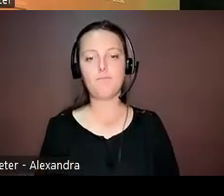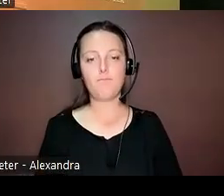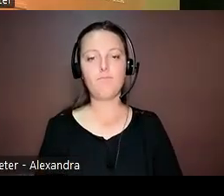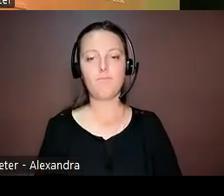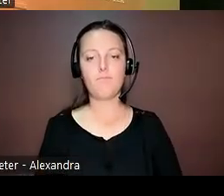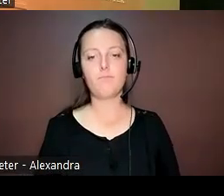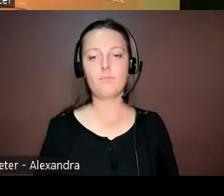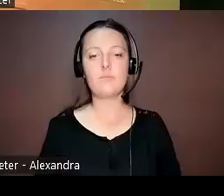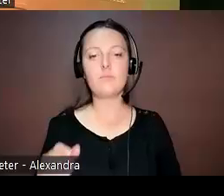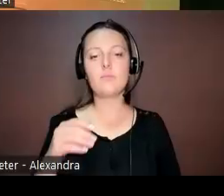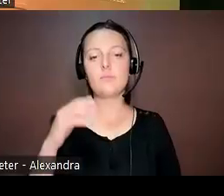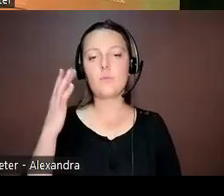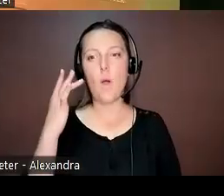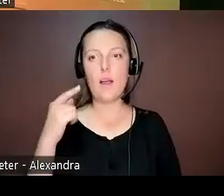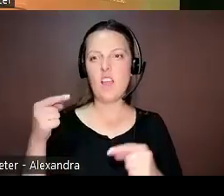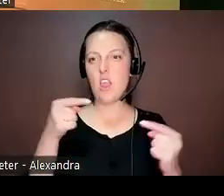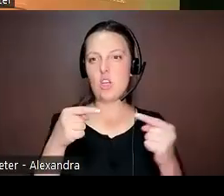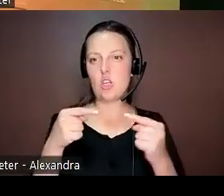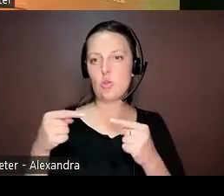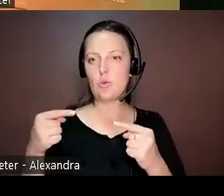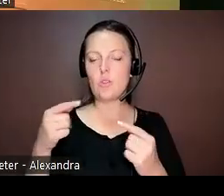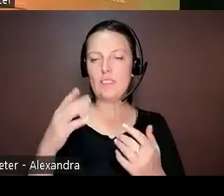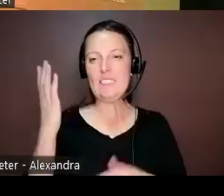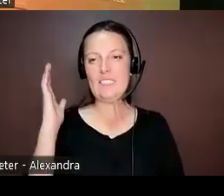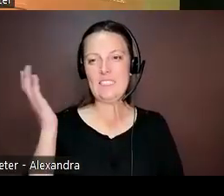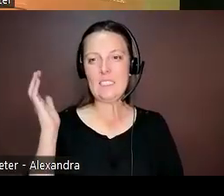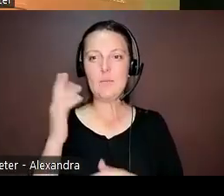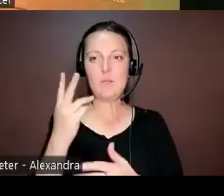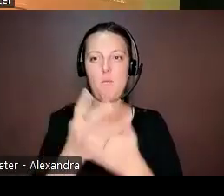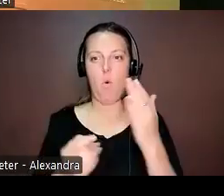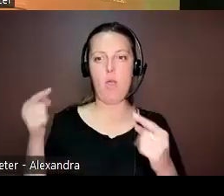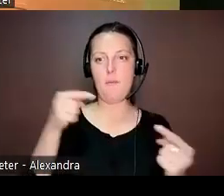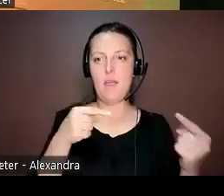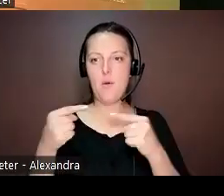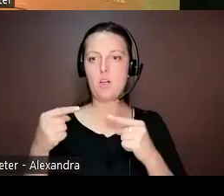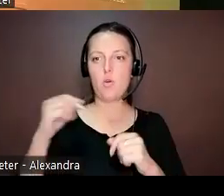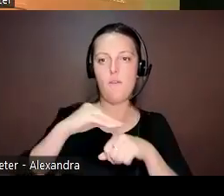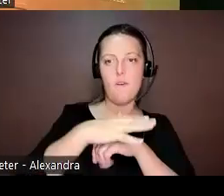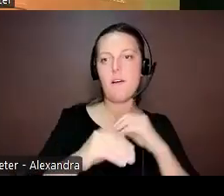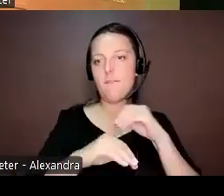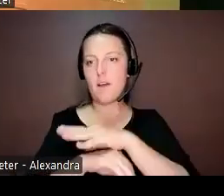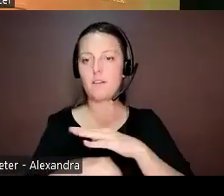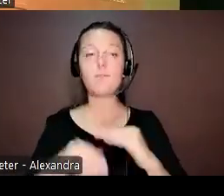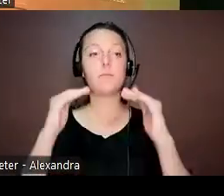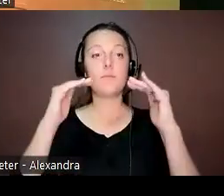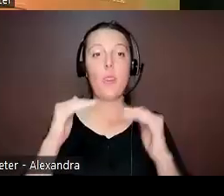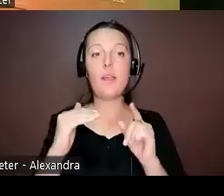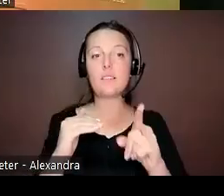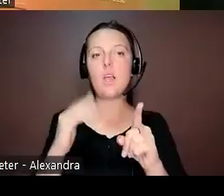study. Okay. Why did I name it NOAA study? Don't laugh, Kim.